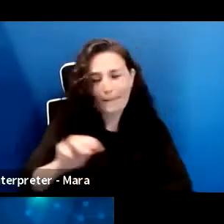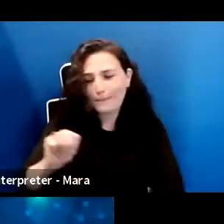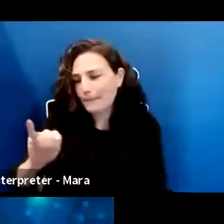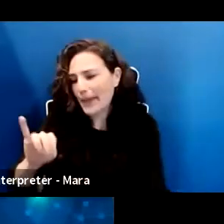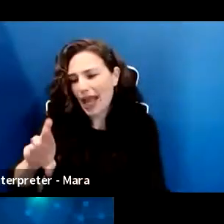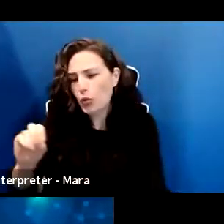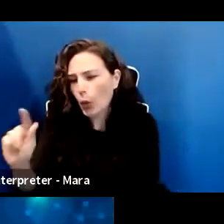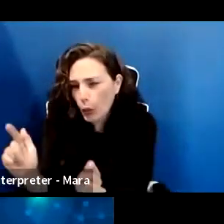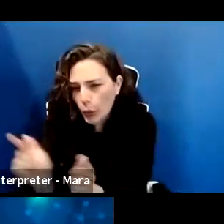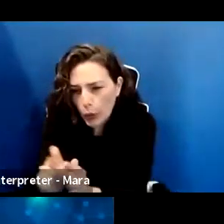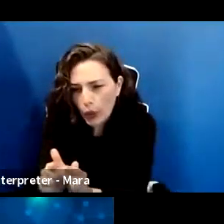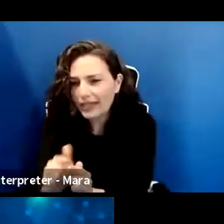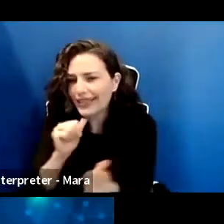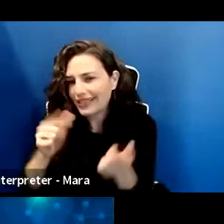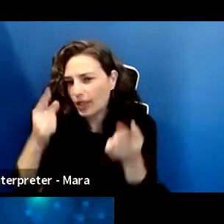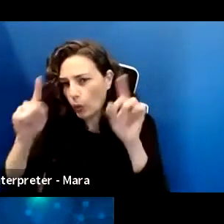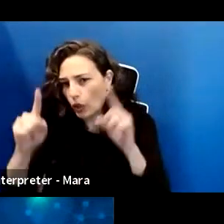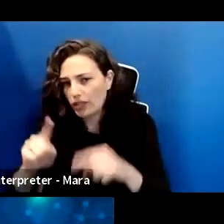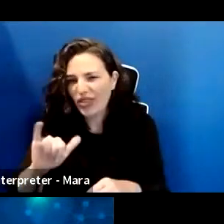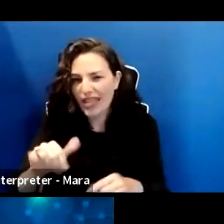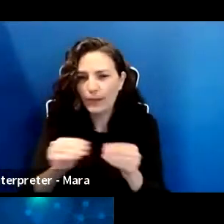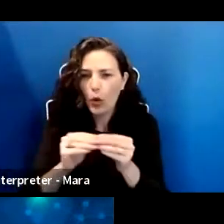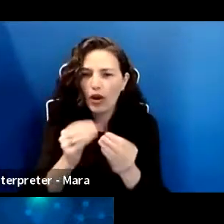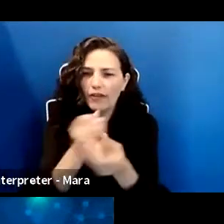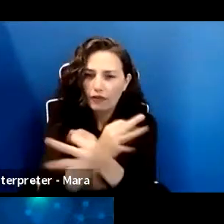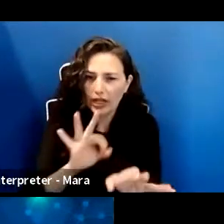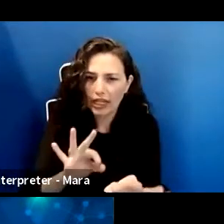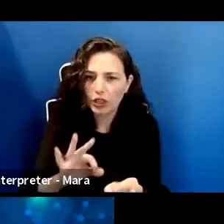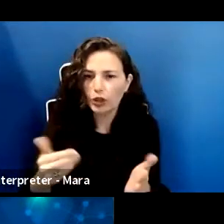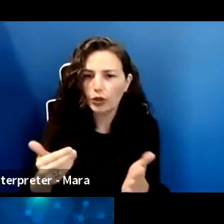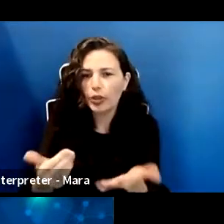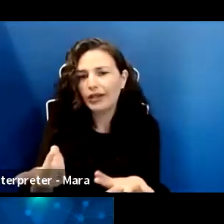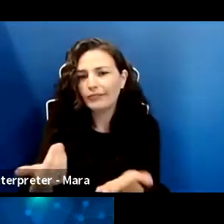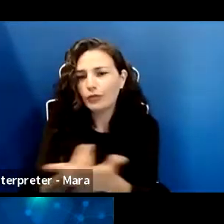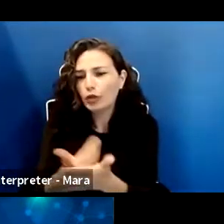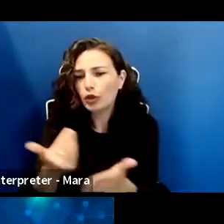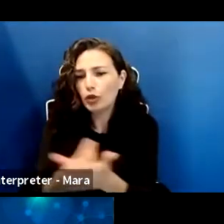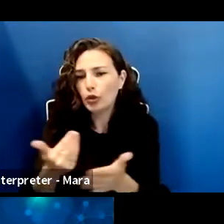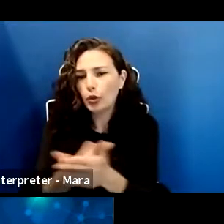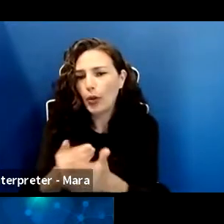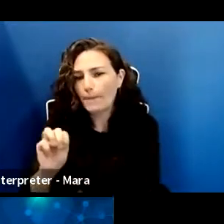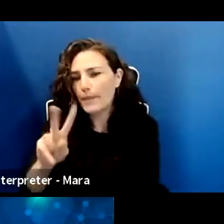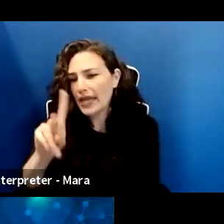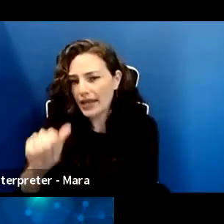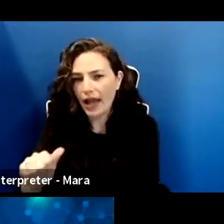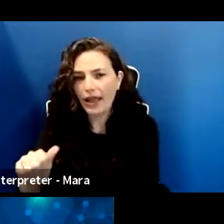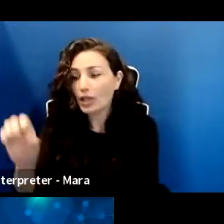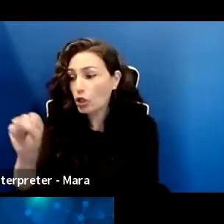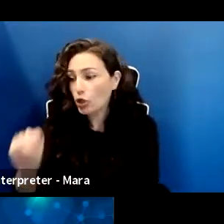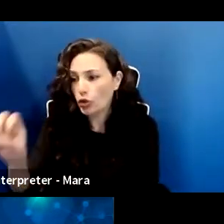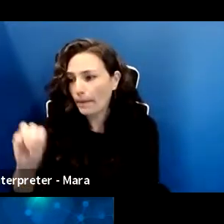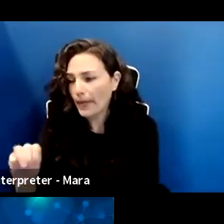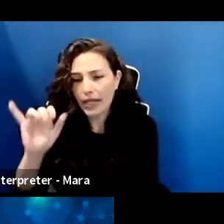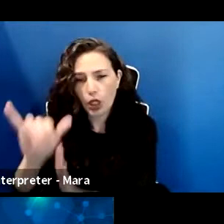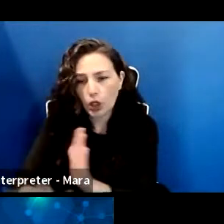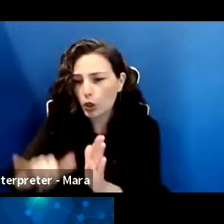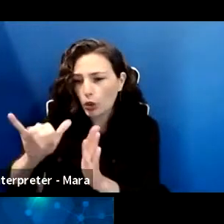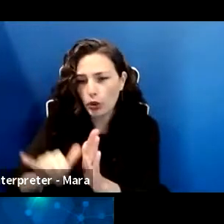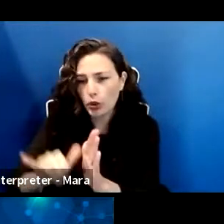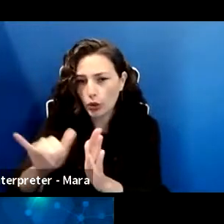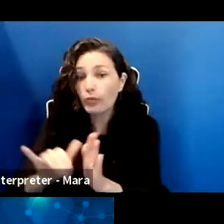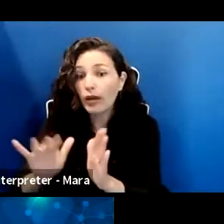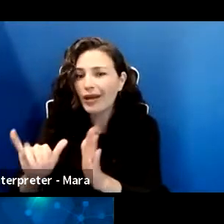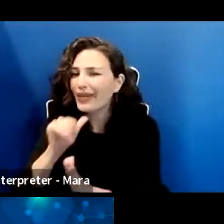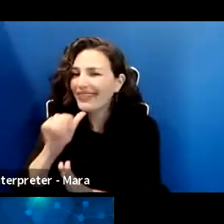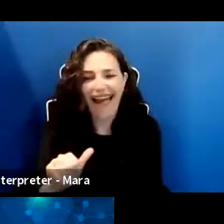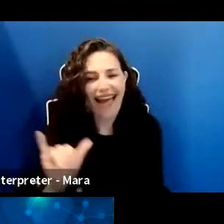to free to consumer new media. So that's the AVOD I talked about. You're going to put it on social media or YouTube. It's not good for something